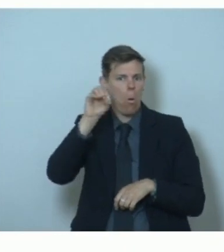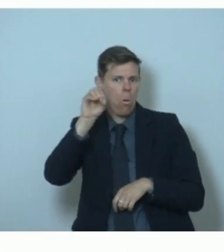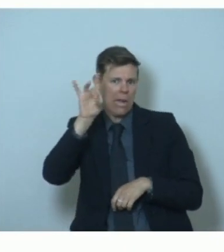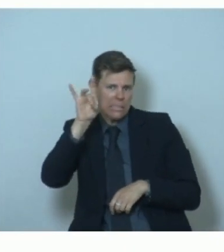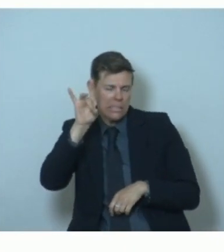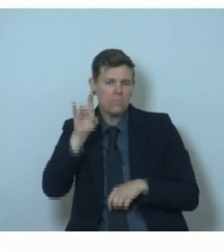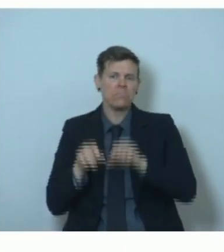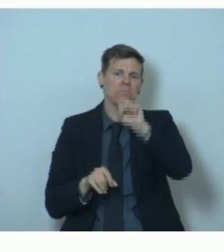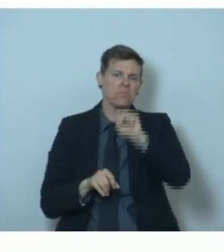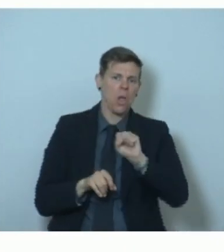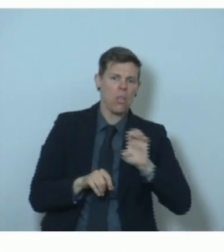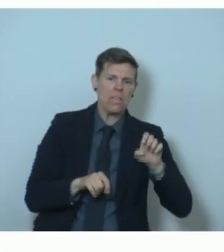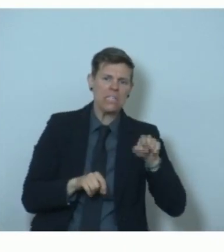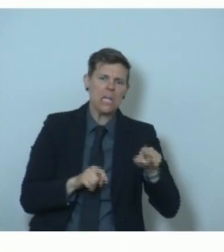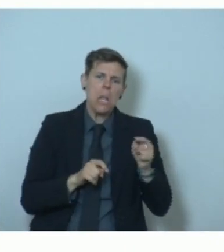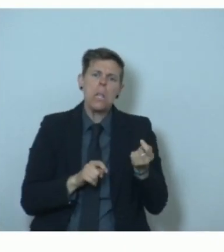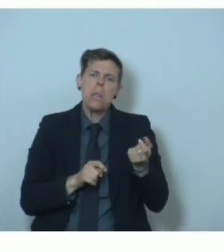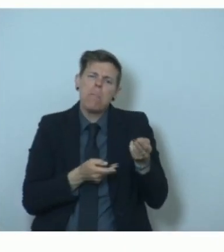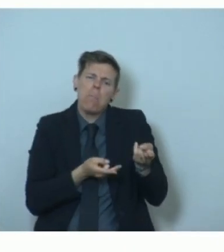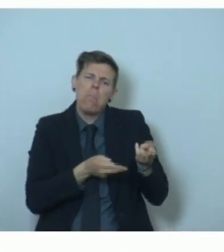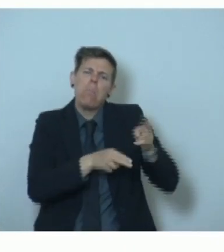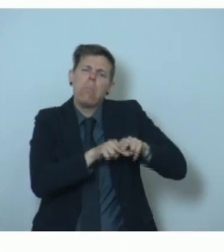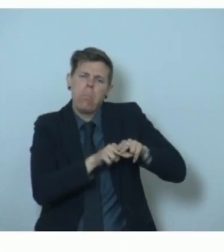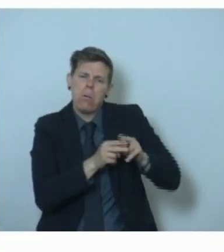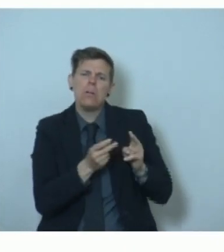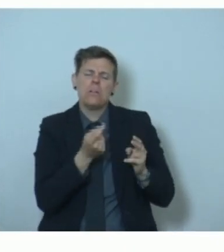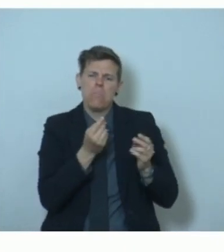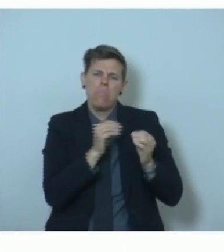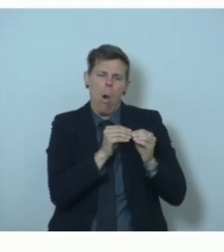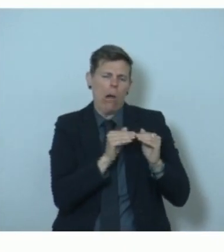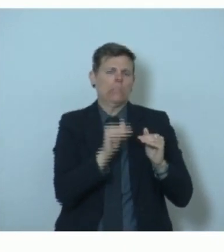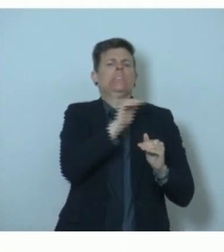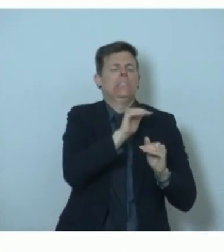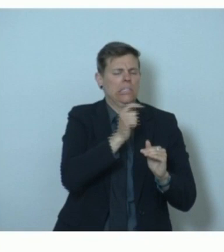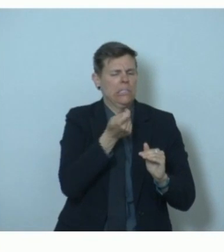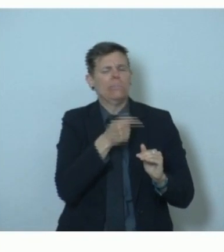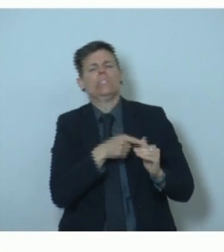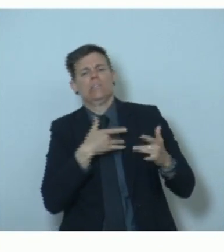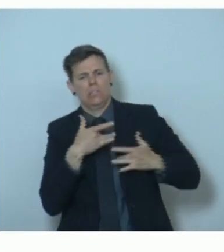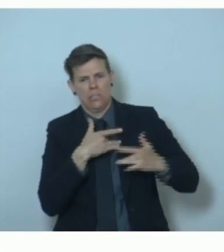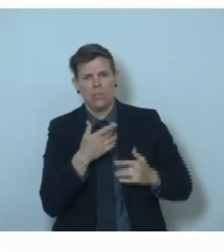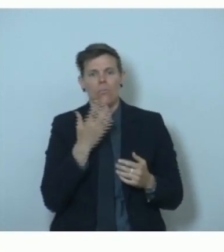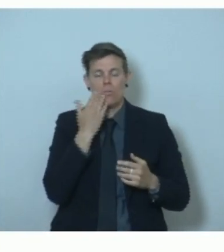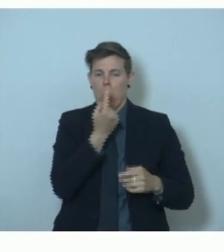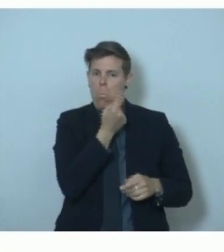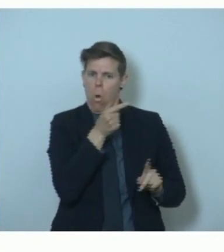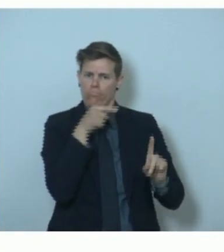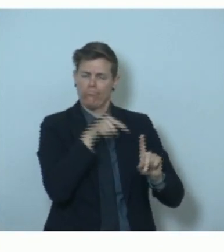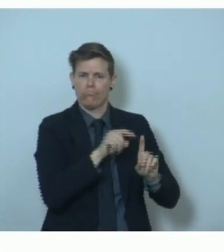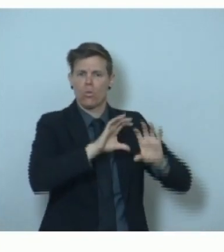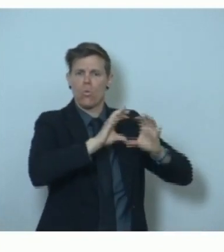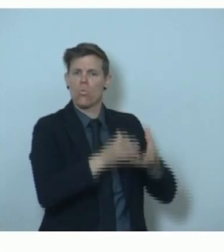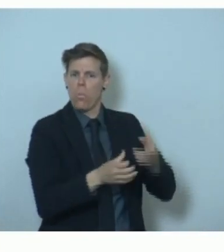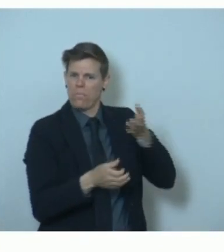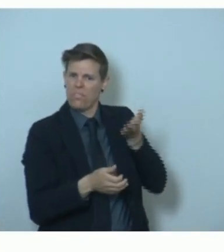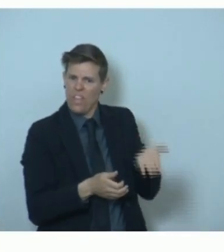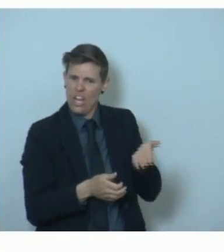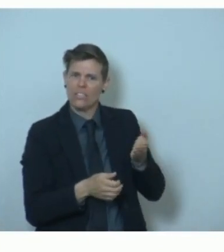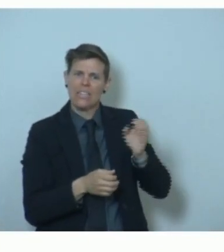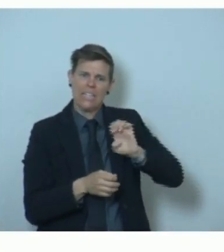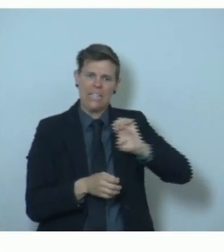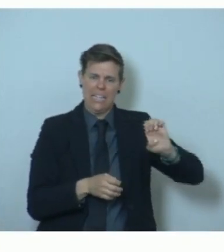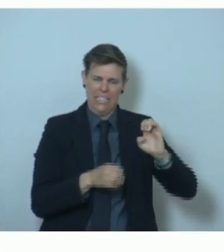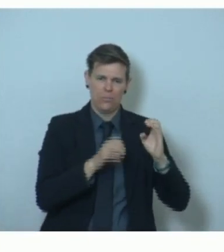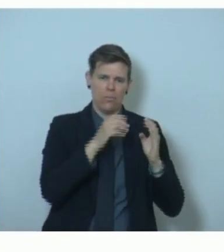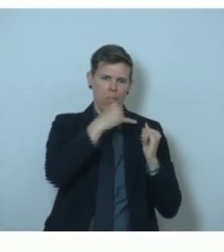this is related to a group of cases that occurred on the eastern border of New Mexico, a group of people who were traveling